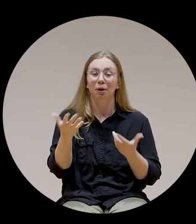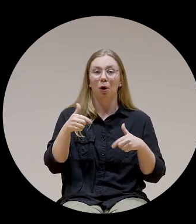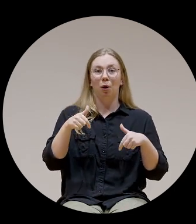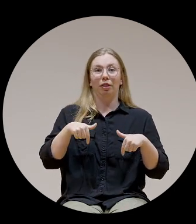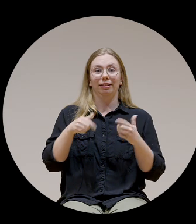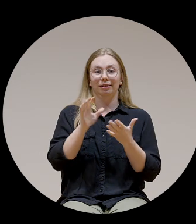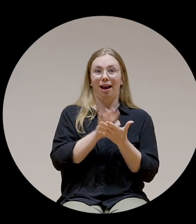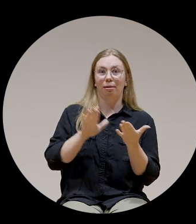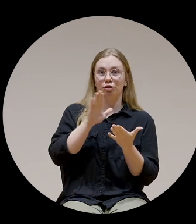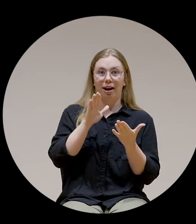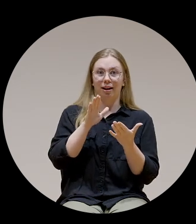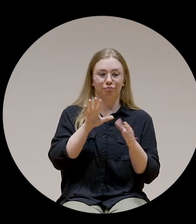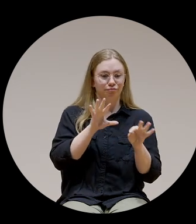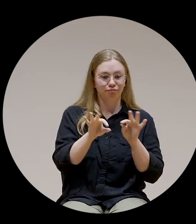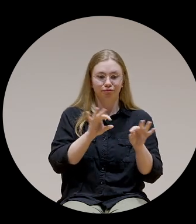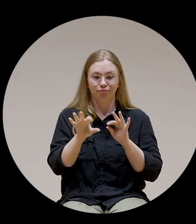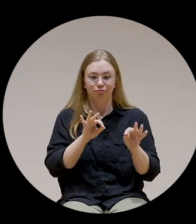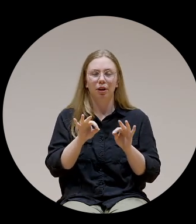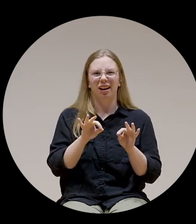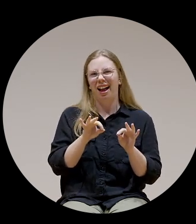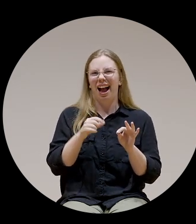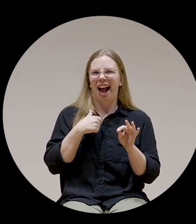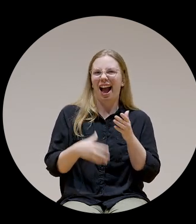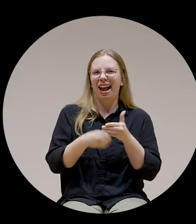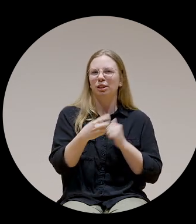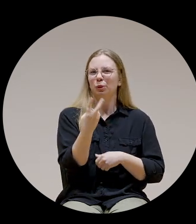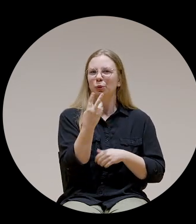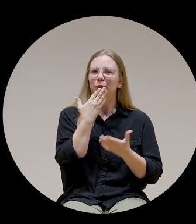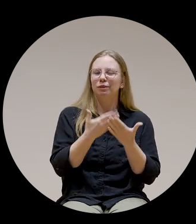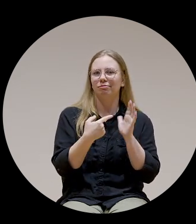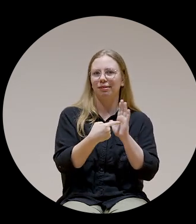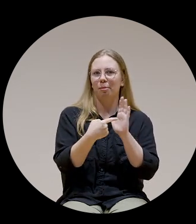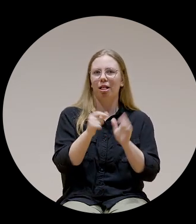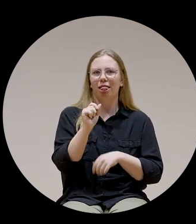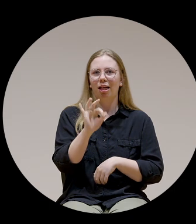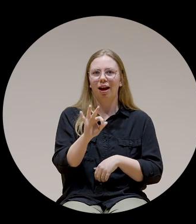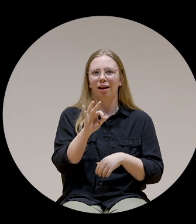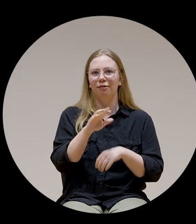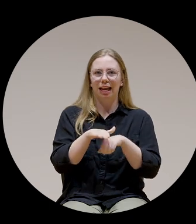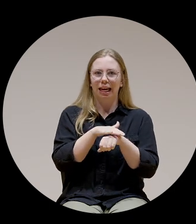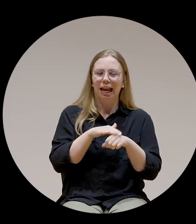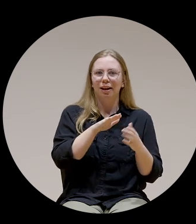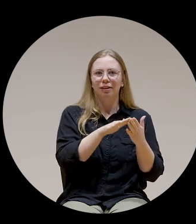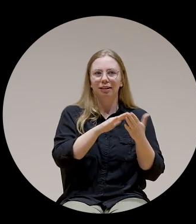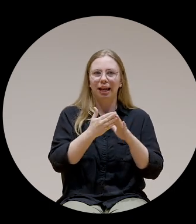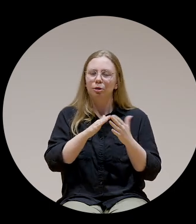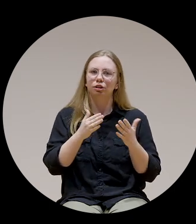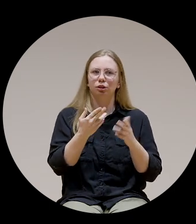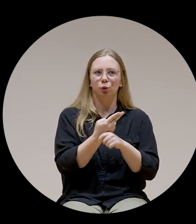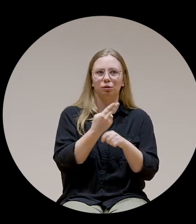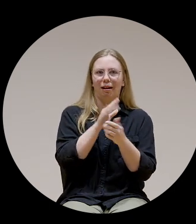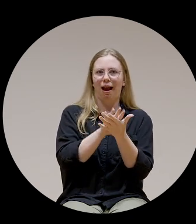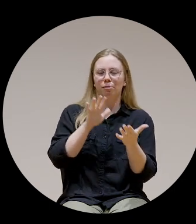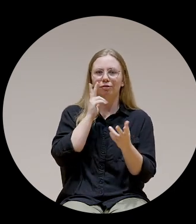section, I included 2 really, for me, poignant examples of Native makers using these abstract visual